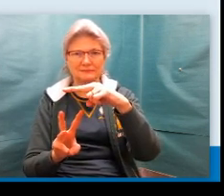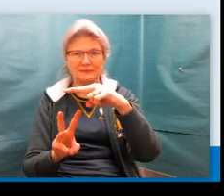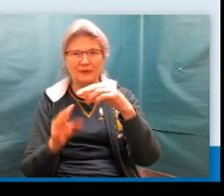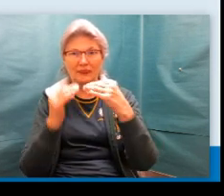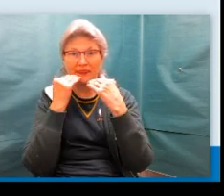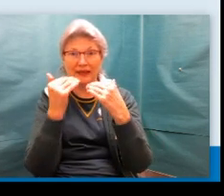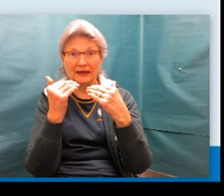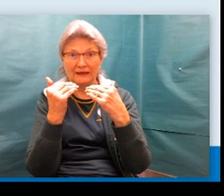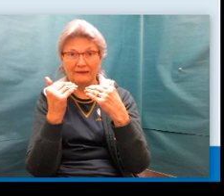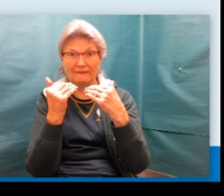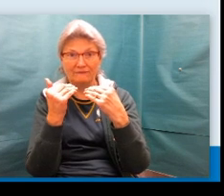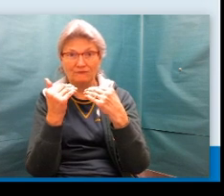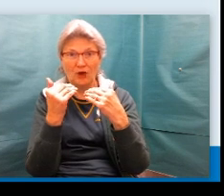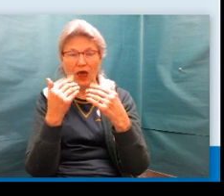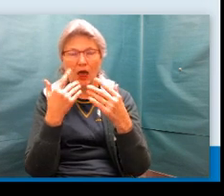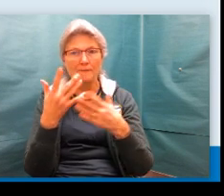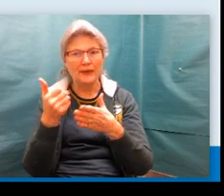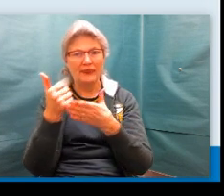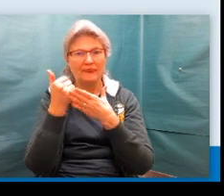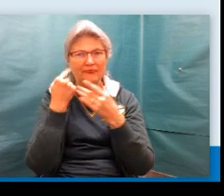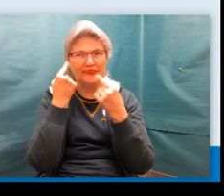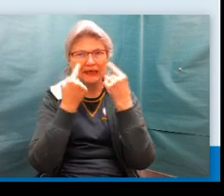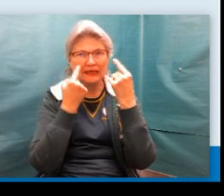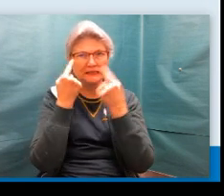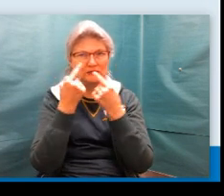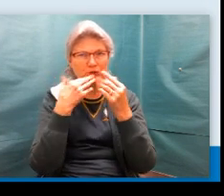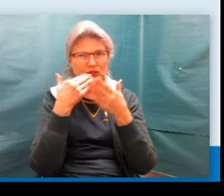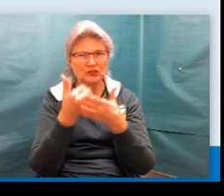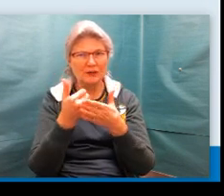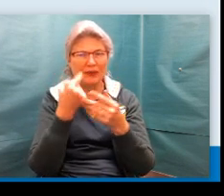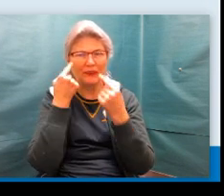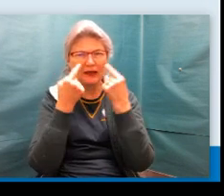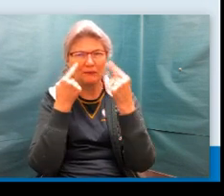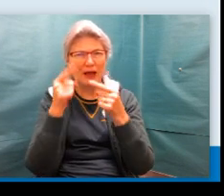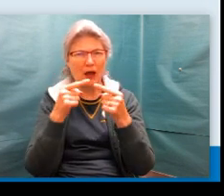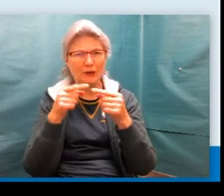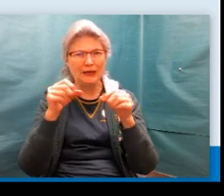for helping me think this through. Great job thinking about how we